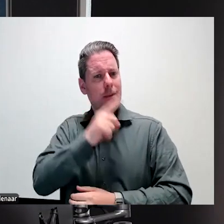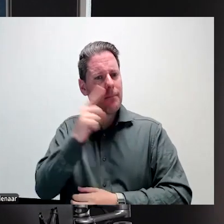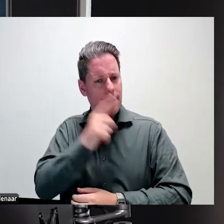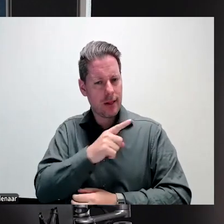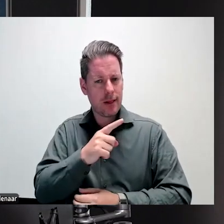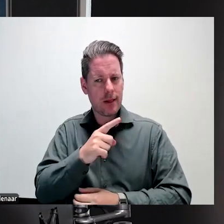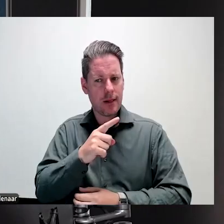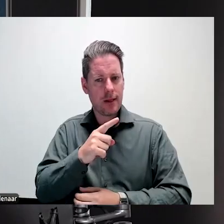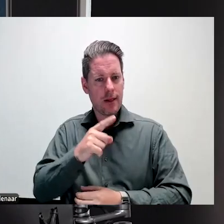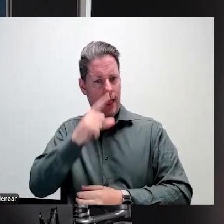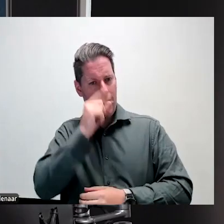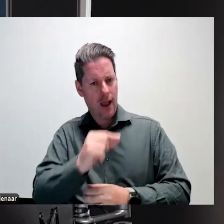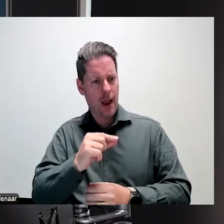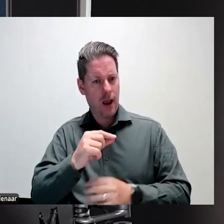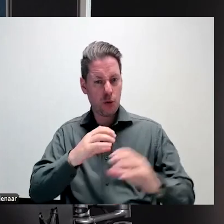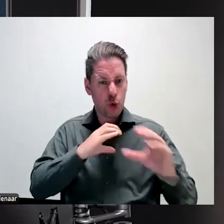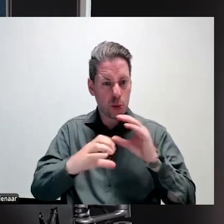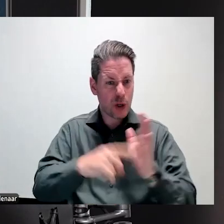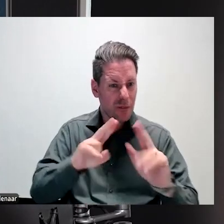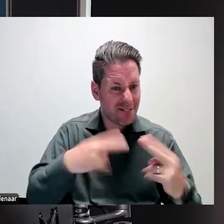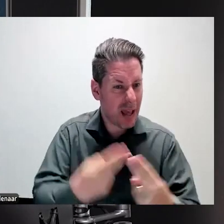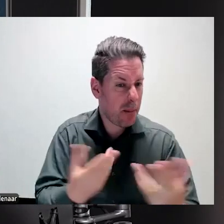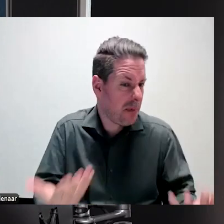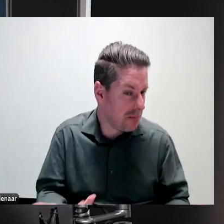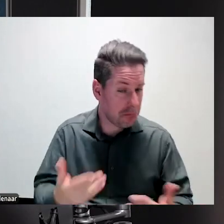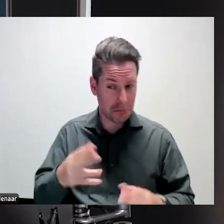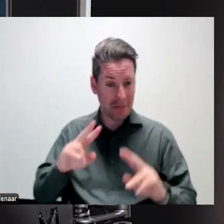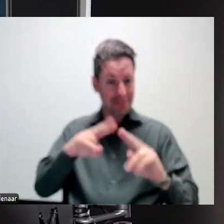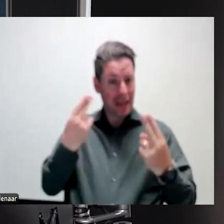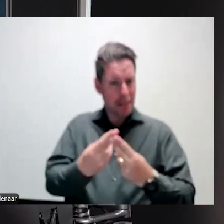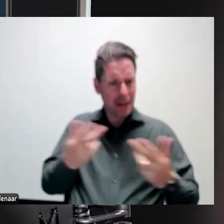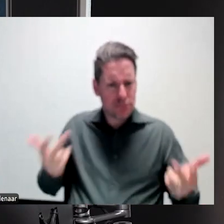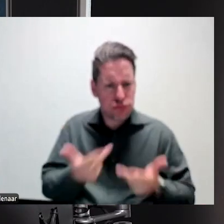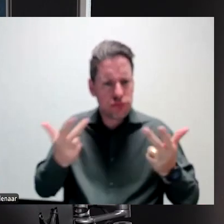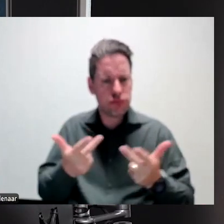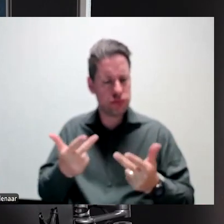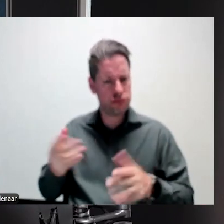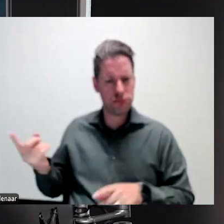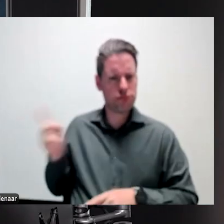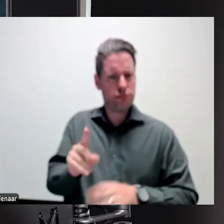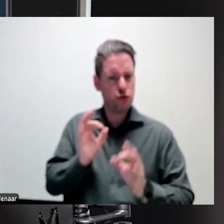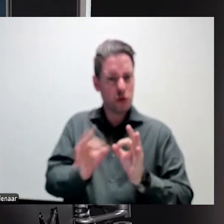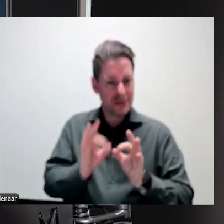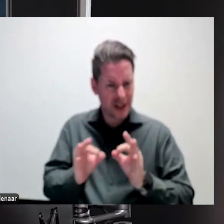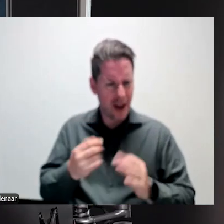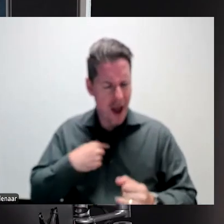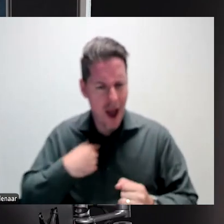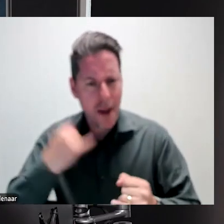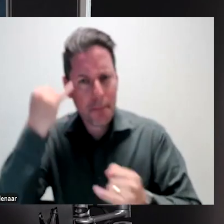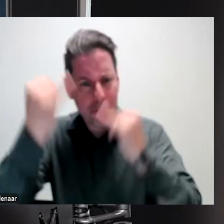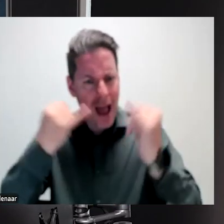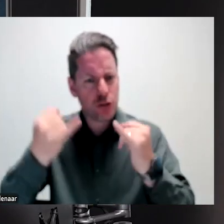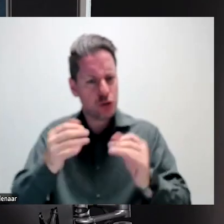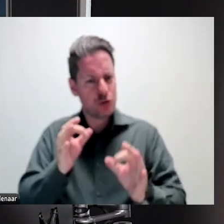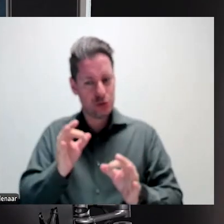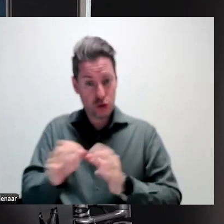with their family members? For example, at family functions, I'd imagine having interpreters there would make it a lot easier for instances like